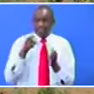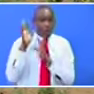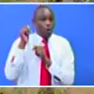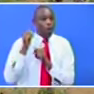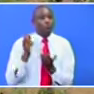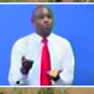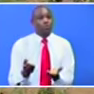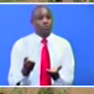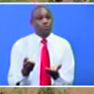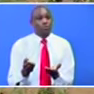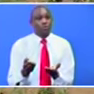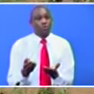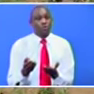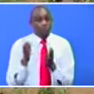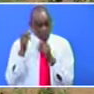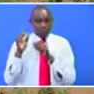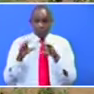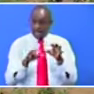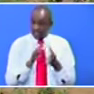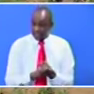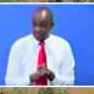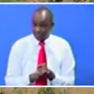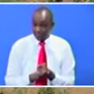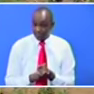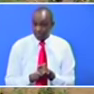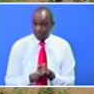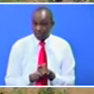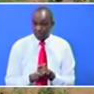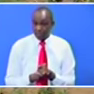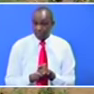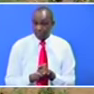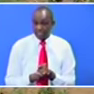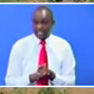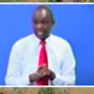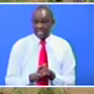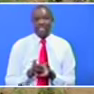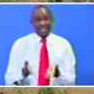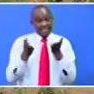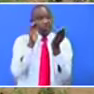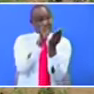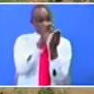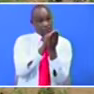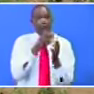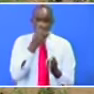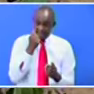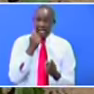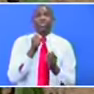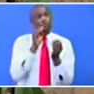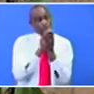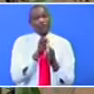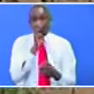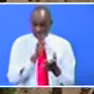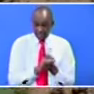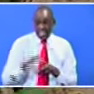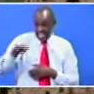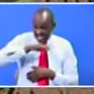to market to the farmers is the increased storage, or better storage of water. Areas